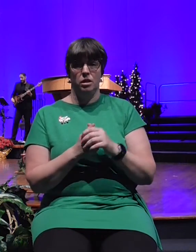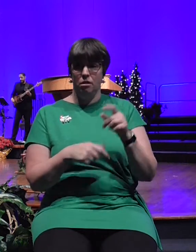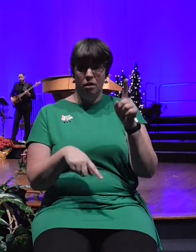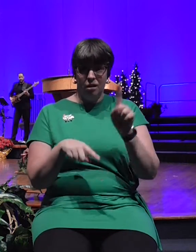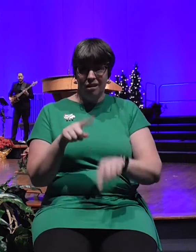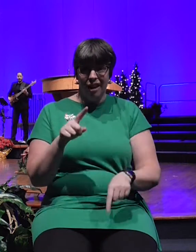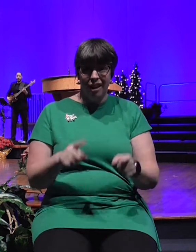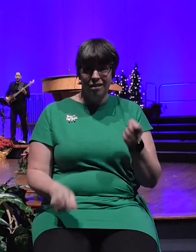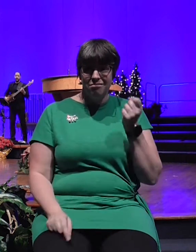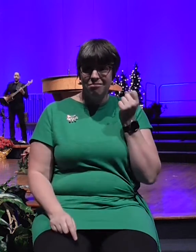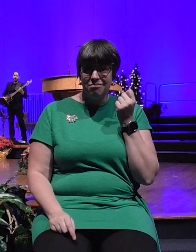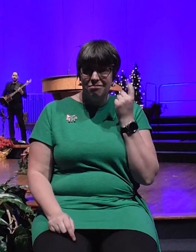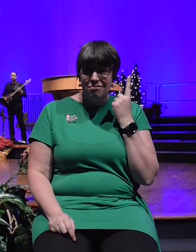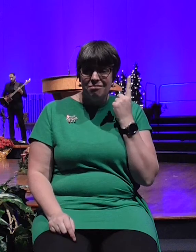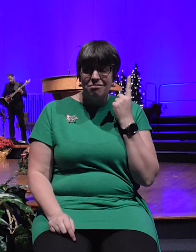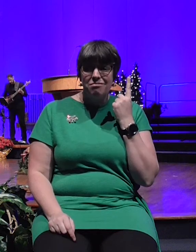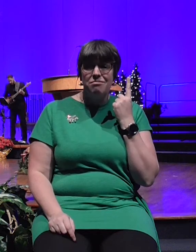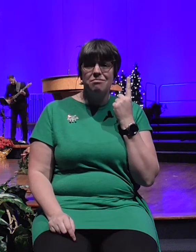Can't you